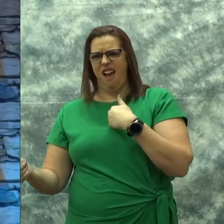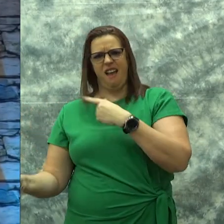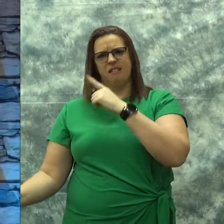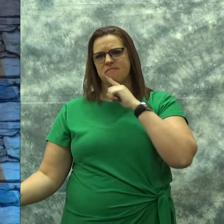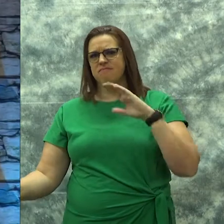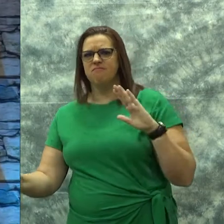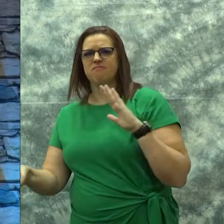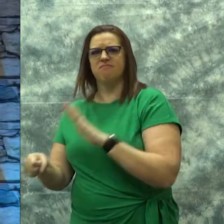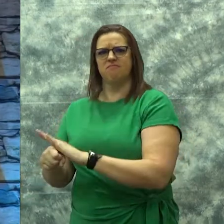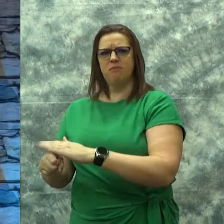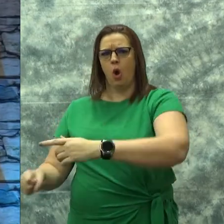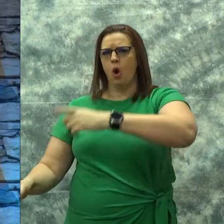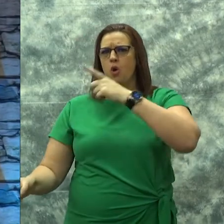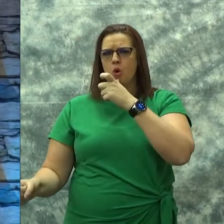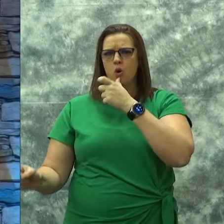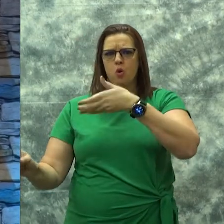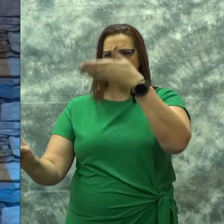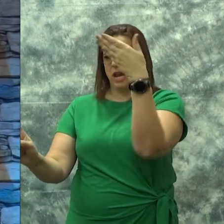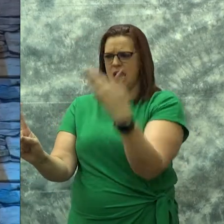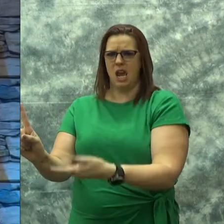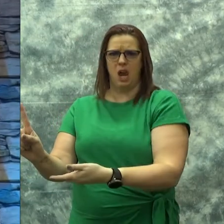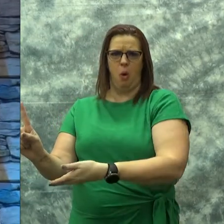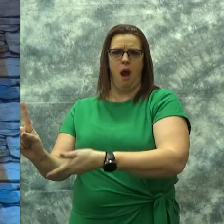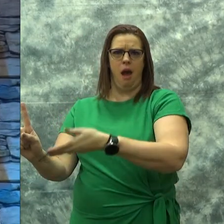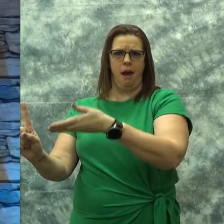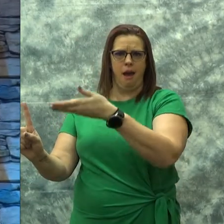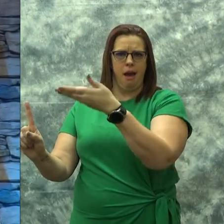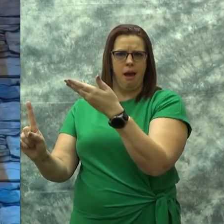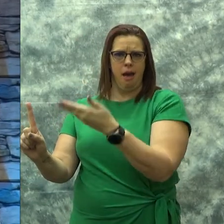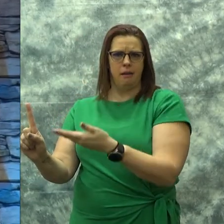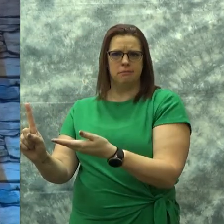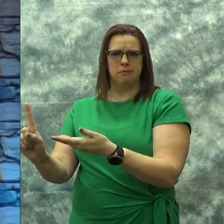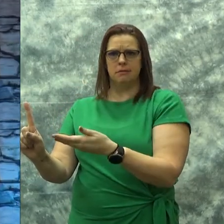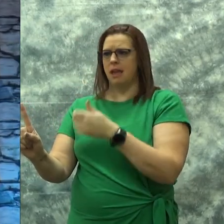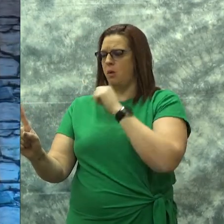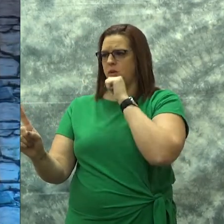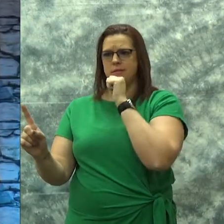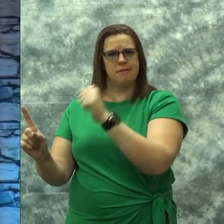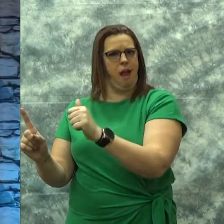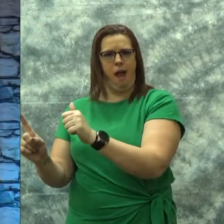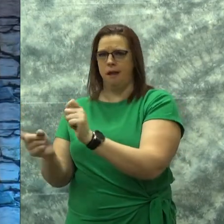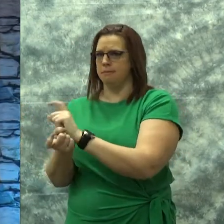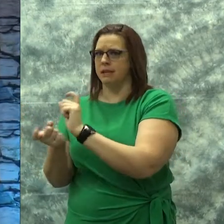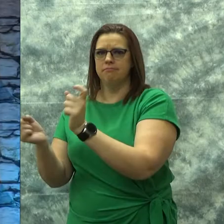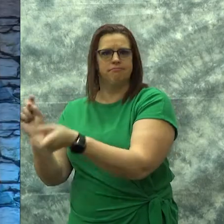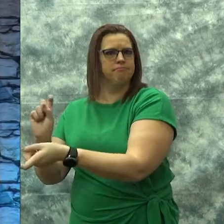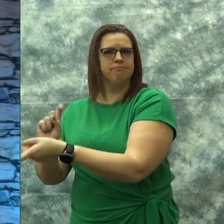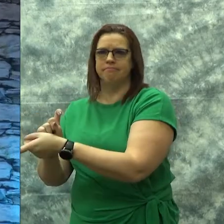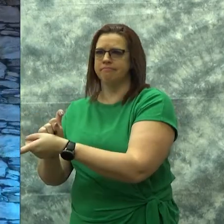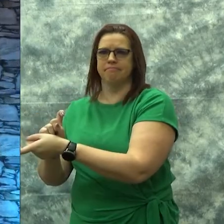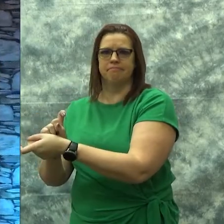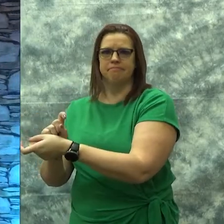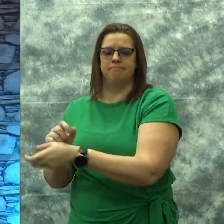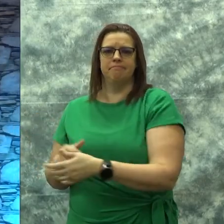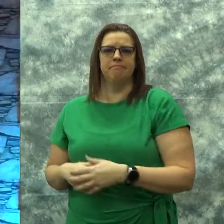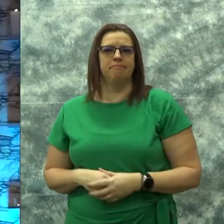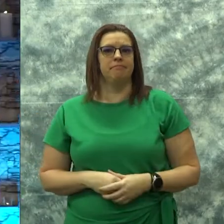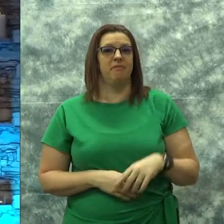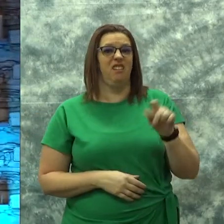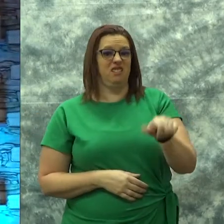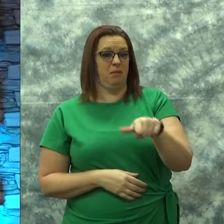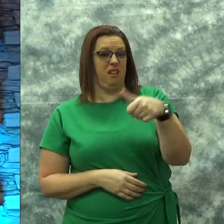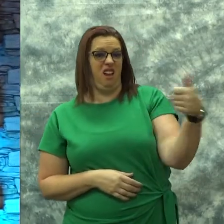with such conviction in who he was, he would not be moved.